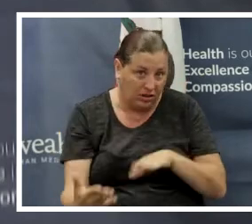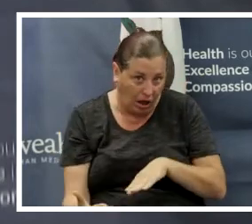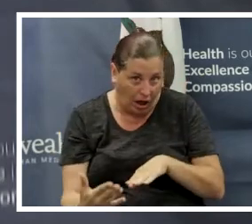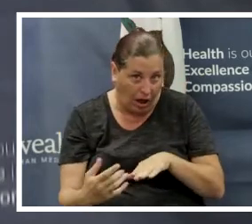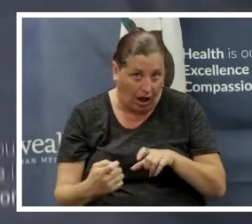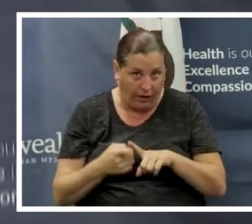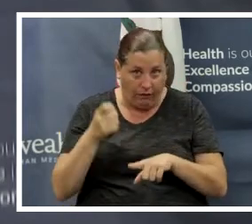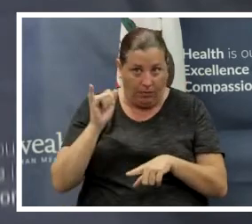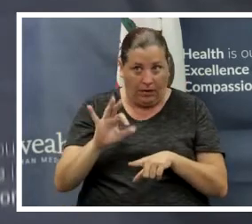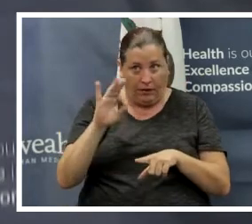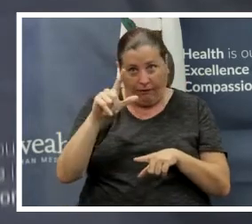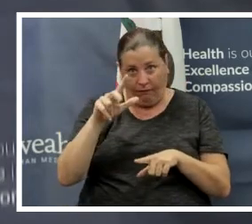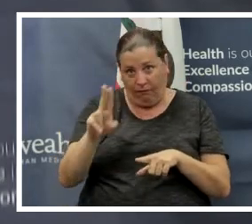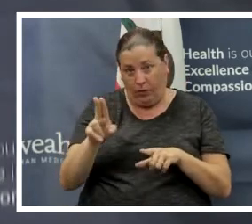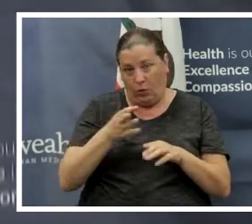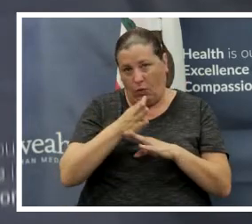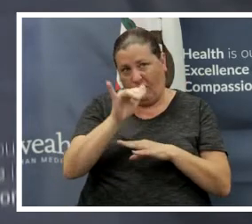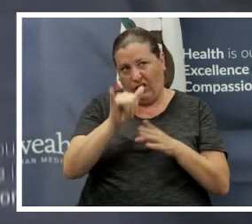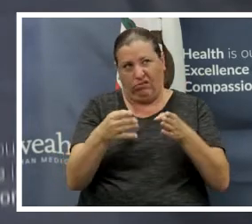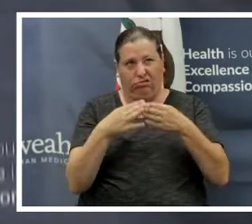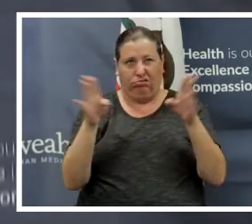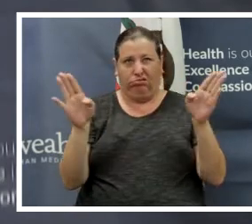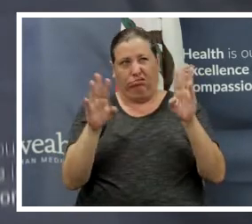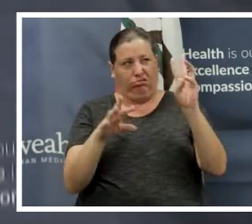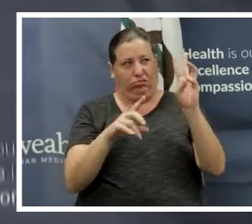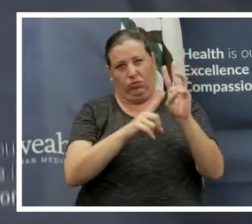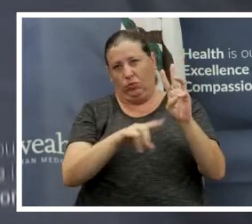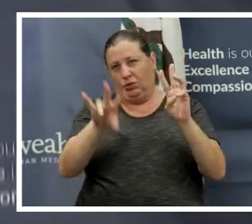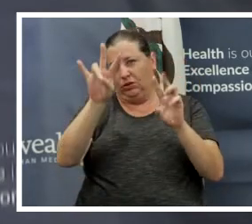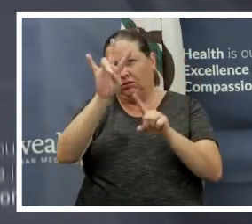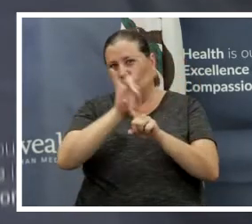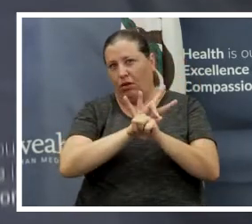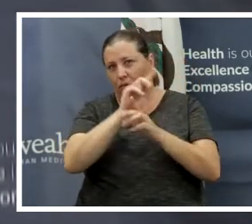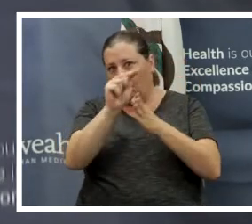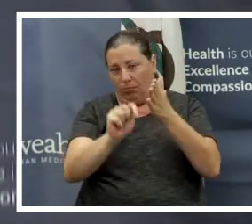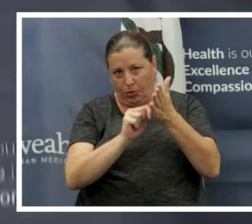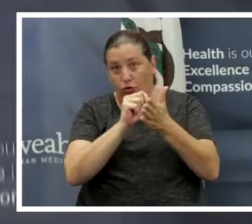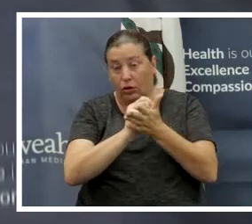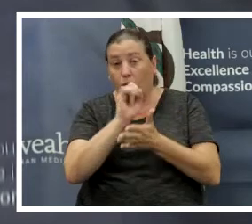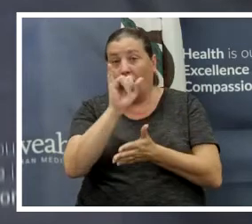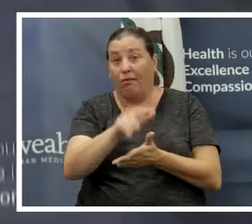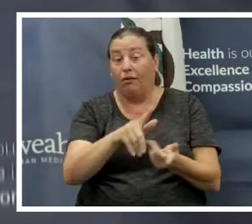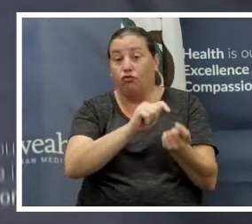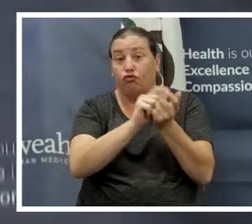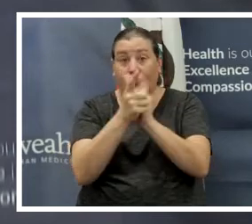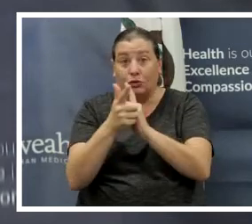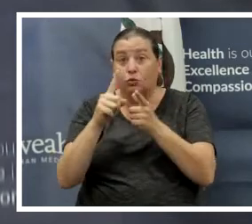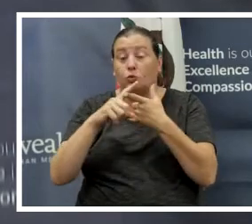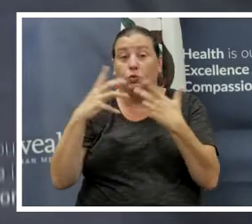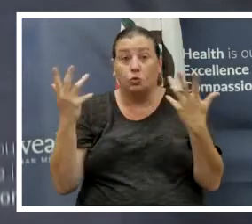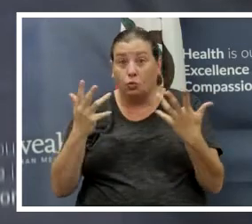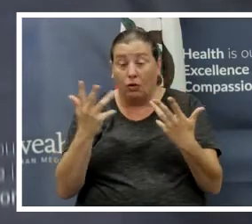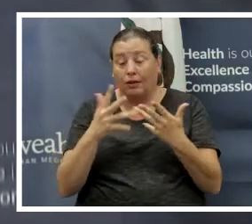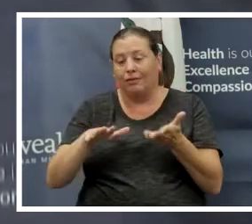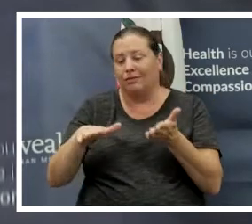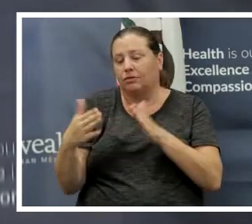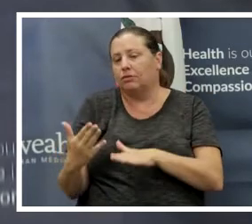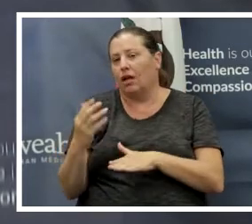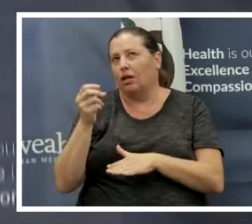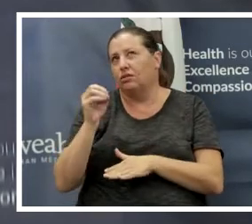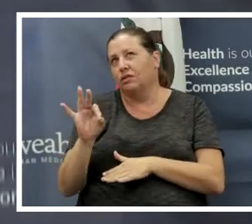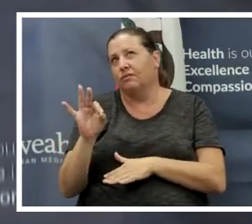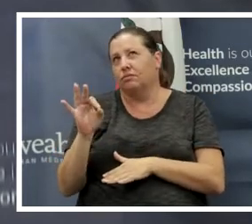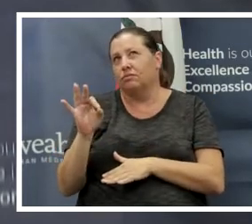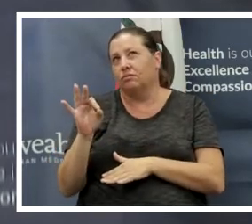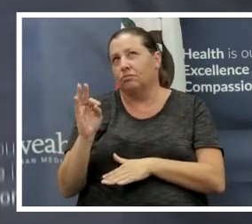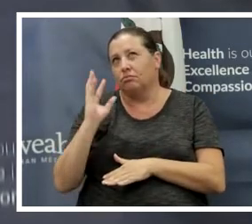that general 6 to 7 month period. So that would translate into deaths of pretty much what